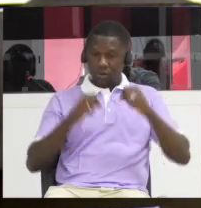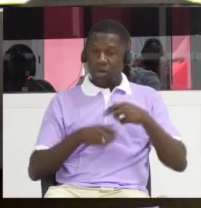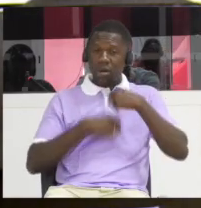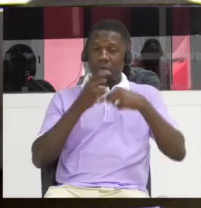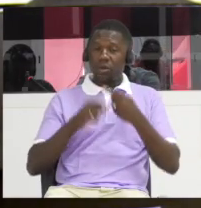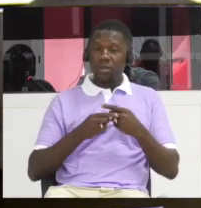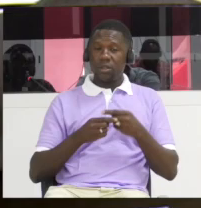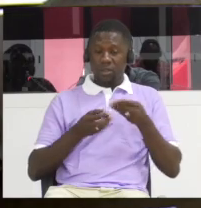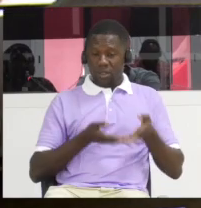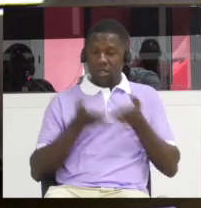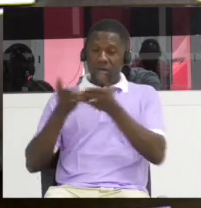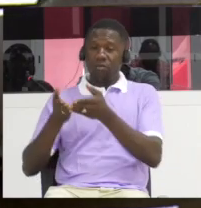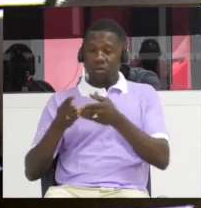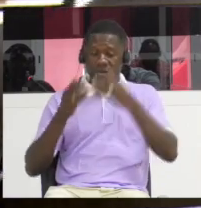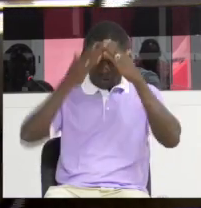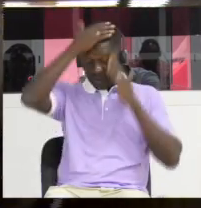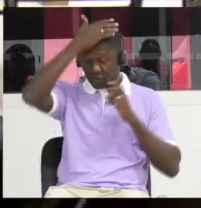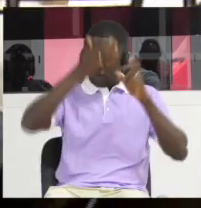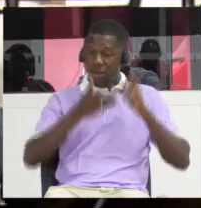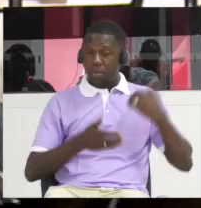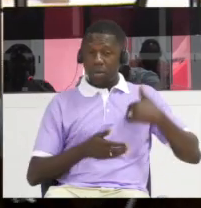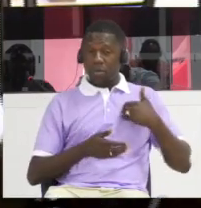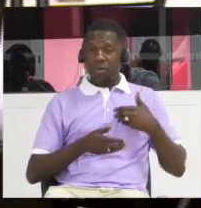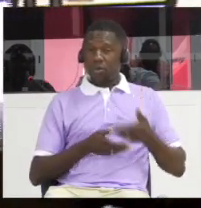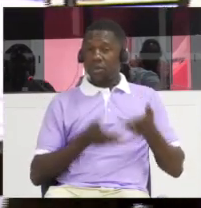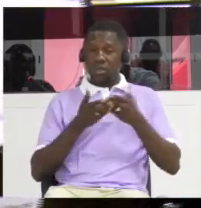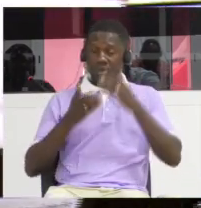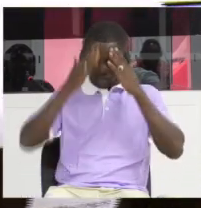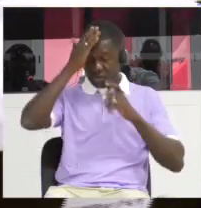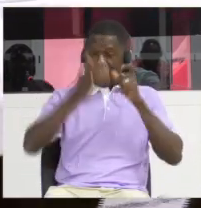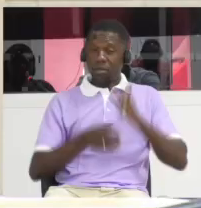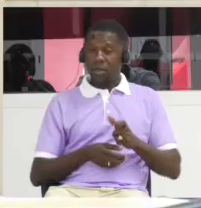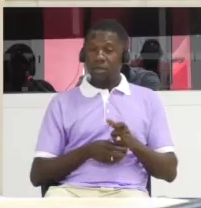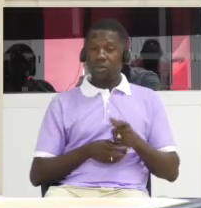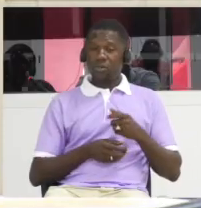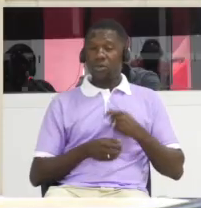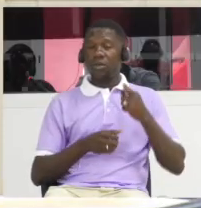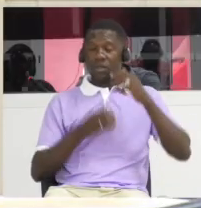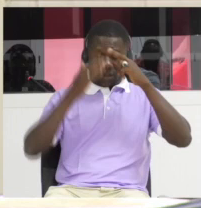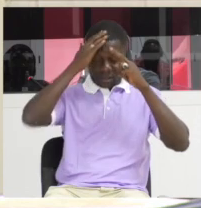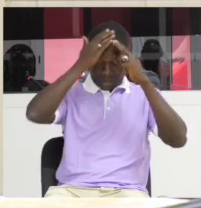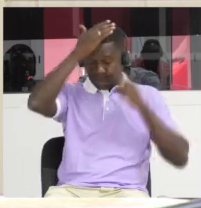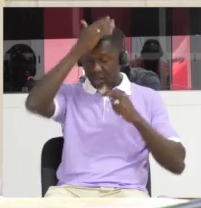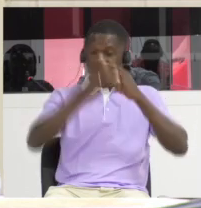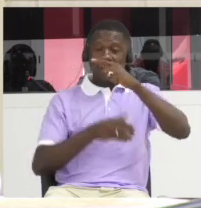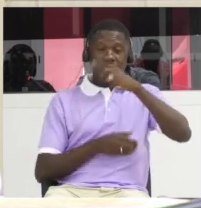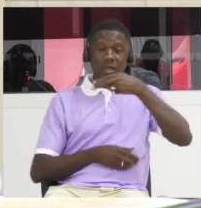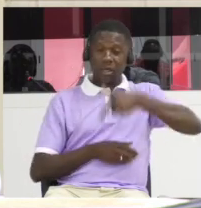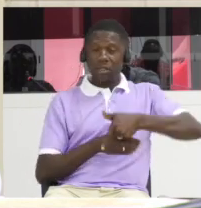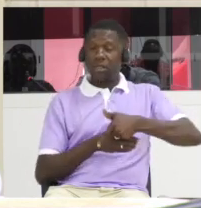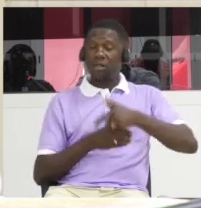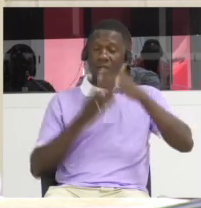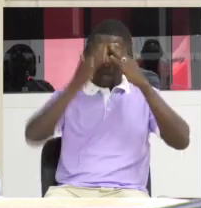Gambia concerning the provision of officers and soldiers of the Nigerian Armed Forces to